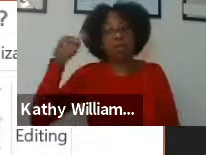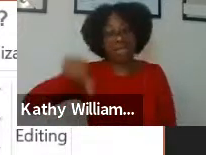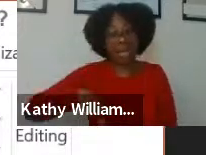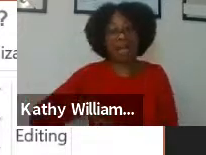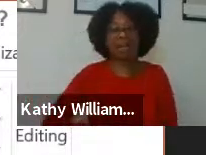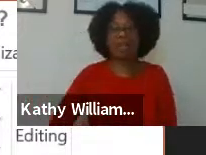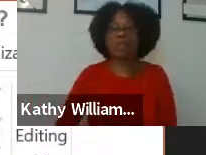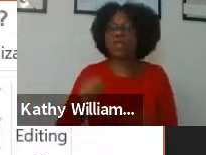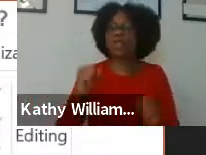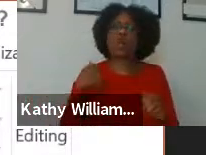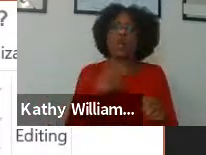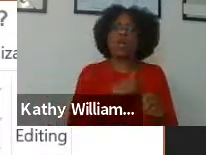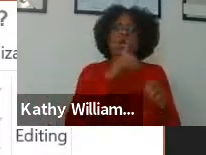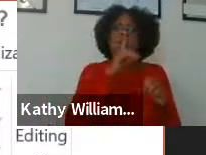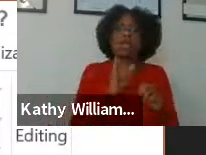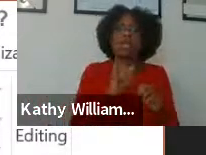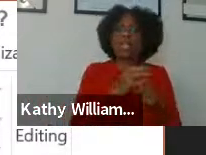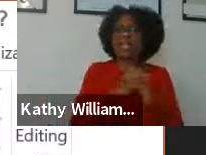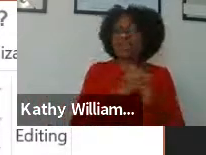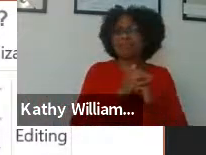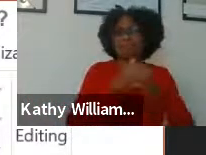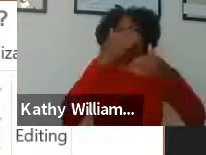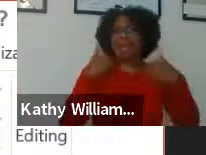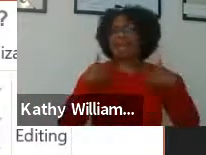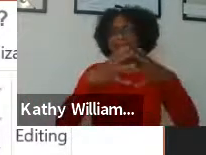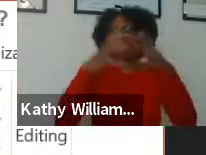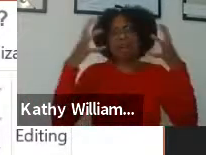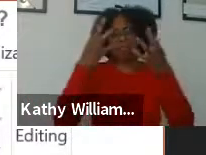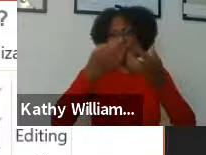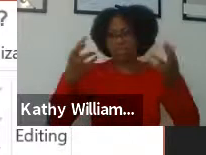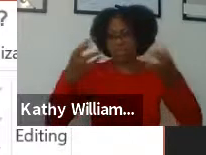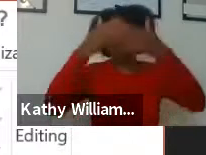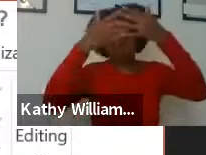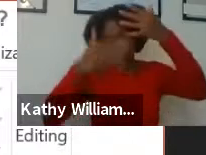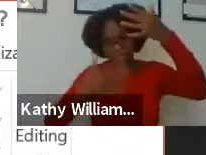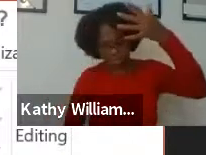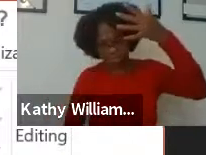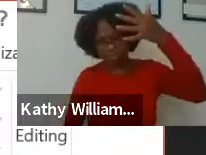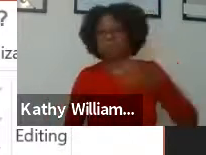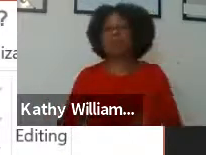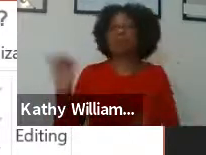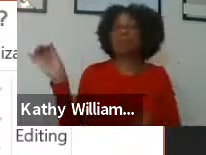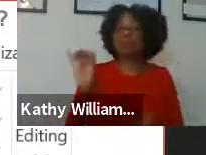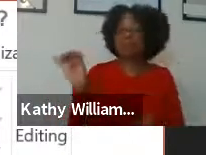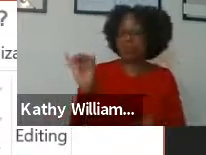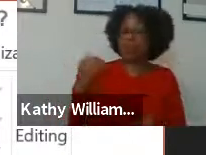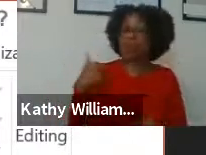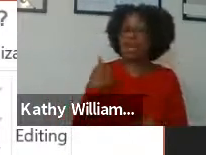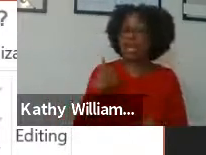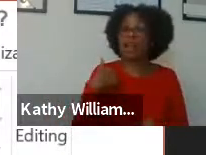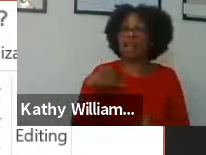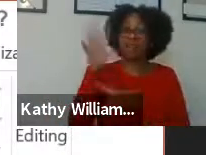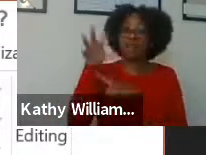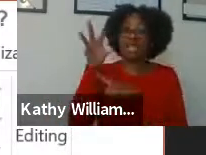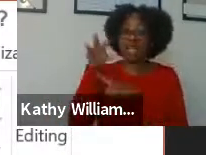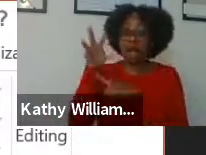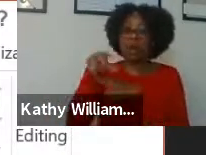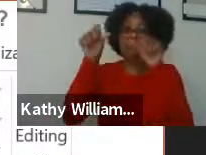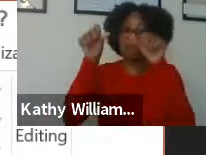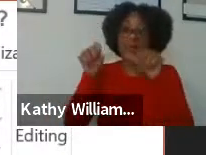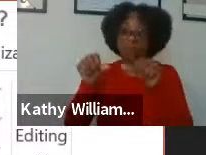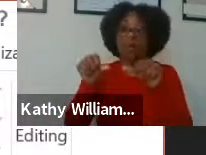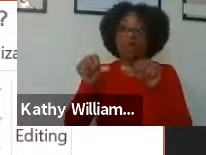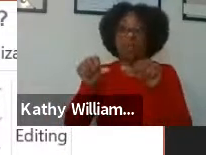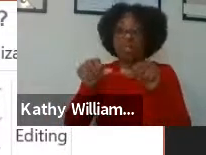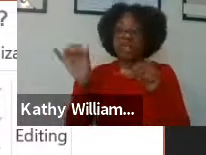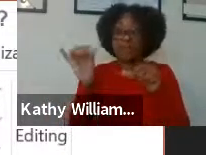of getting and keeping a benefit. And we also have there a video, we call it an Ask the Expert video.